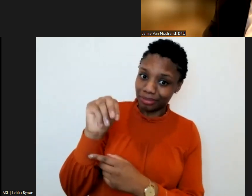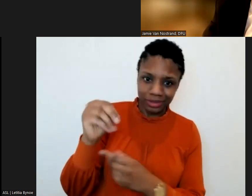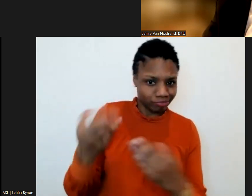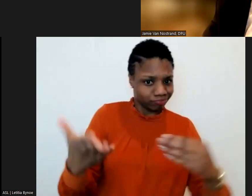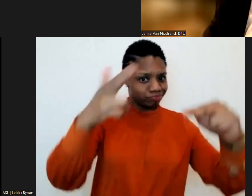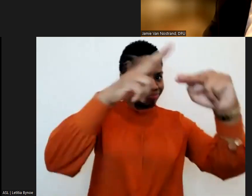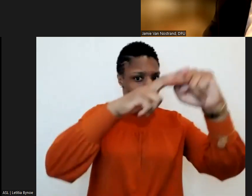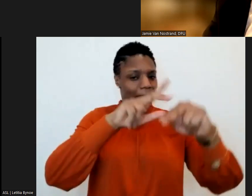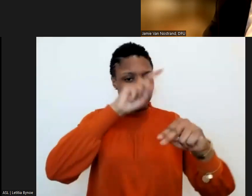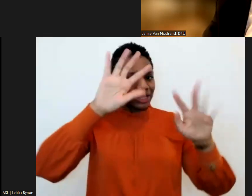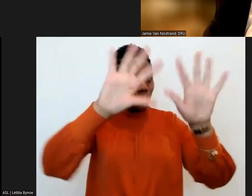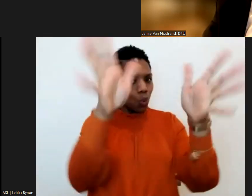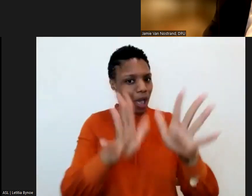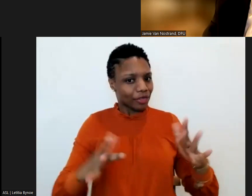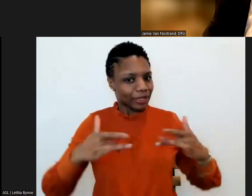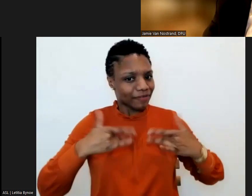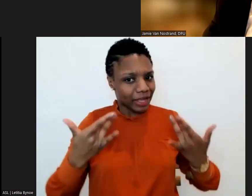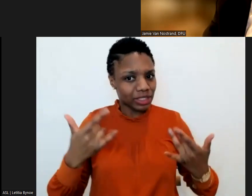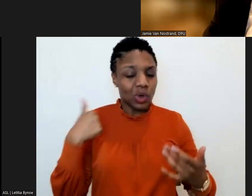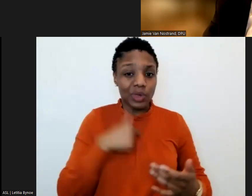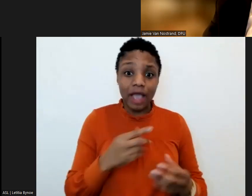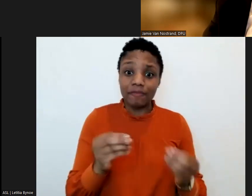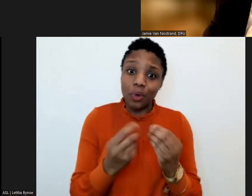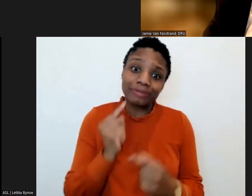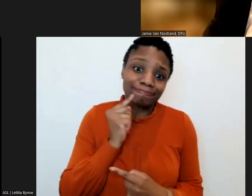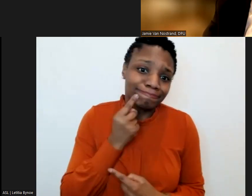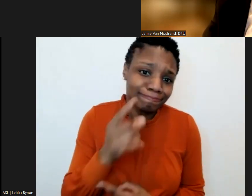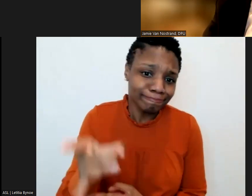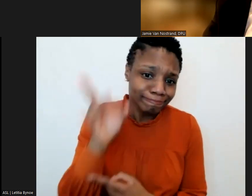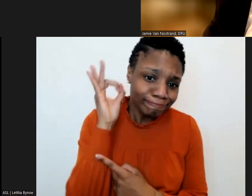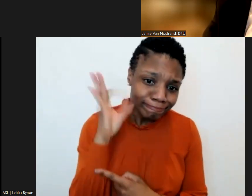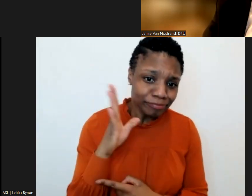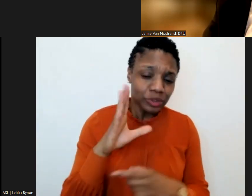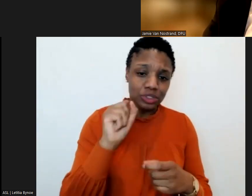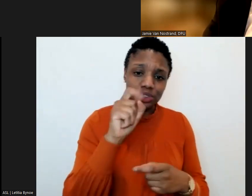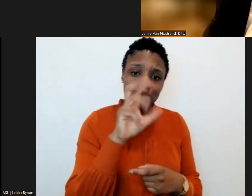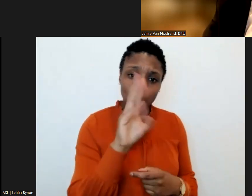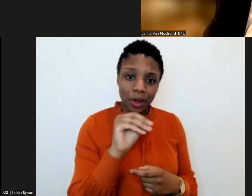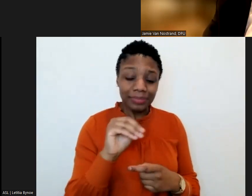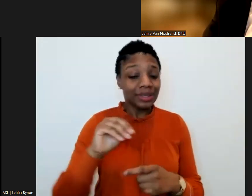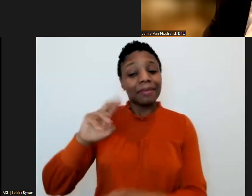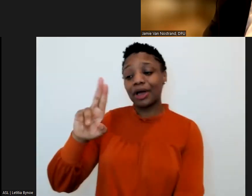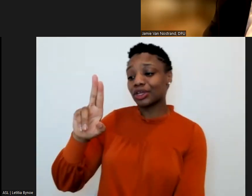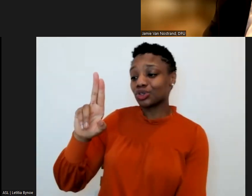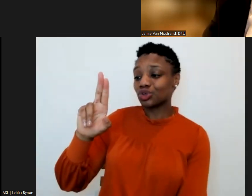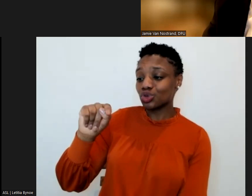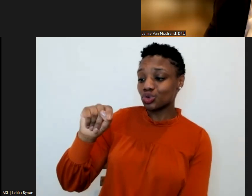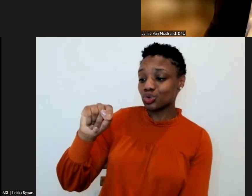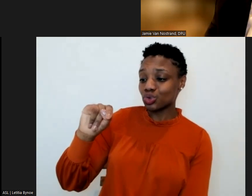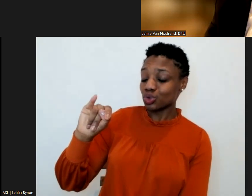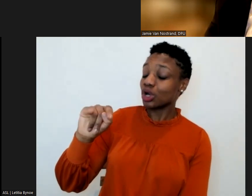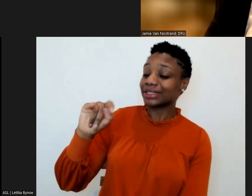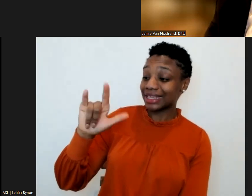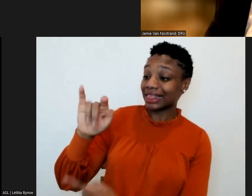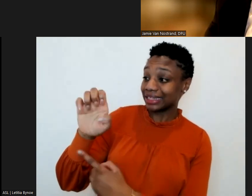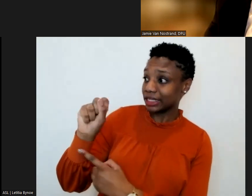of extreme weather events. We have more severe storms and they're more frequent, but the utilities are expected to plan for